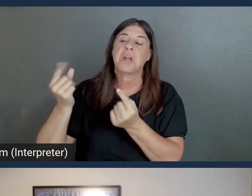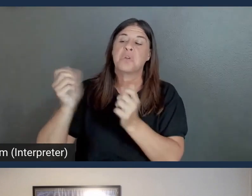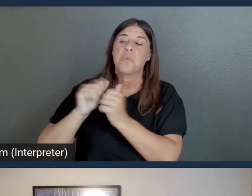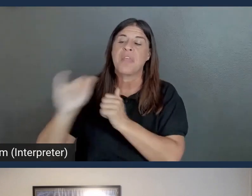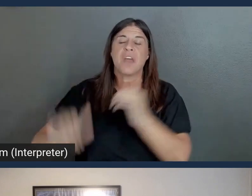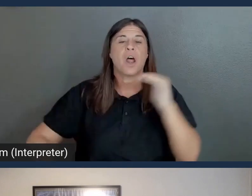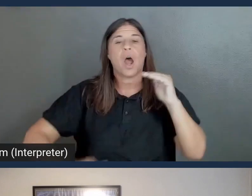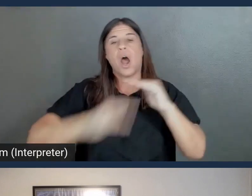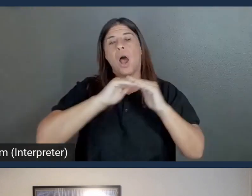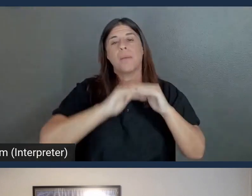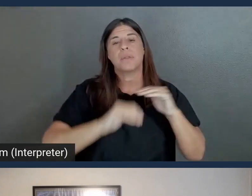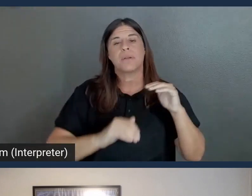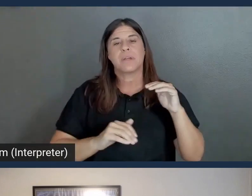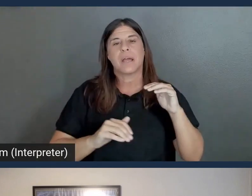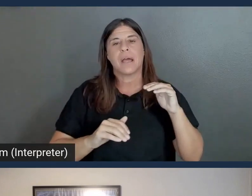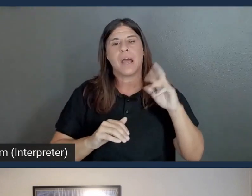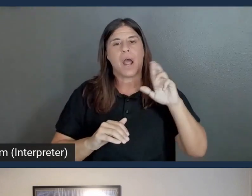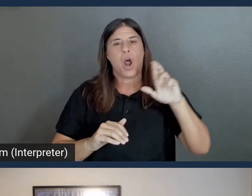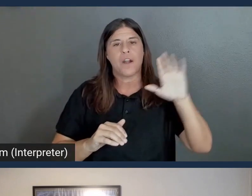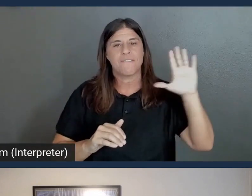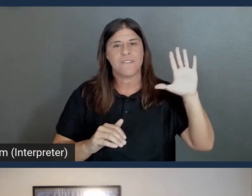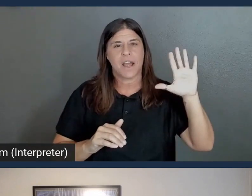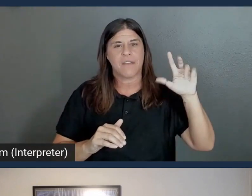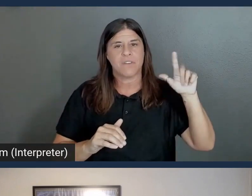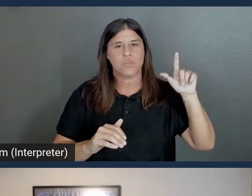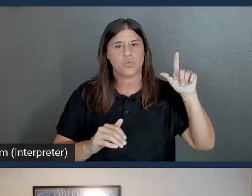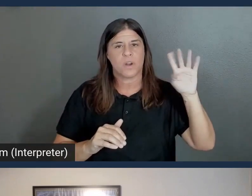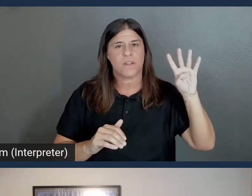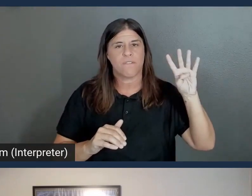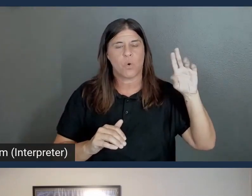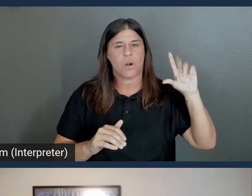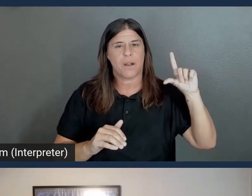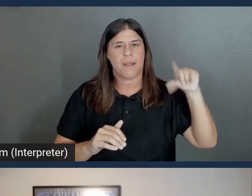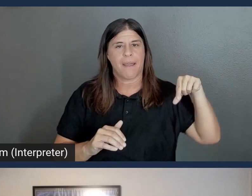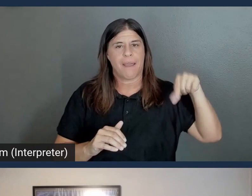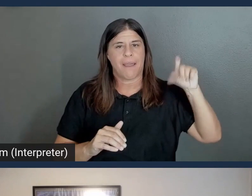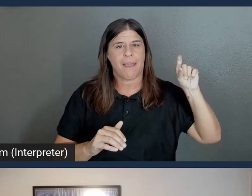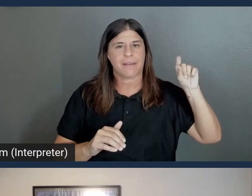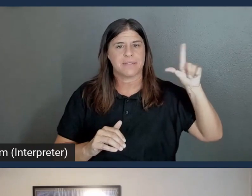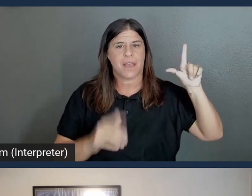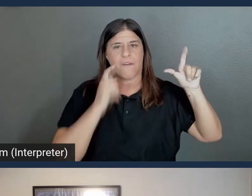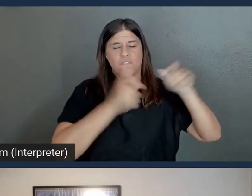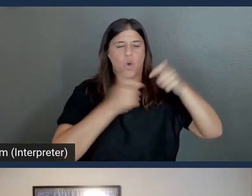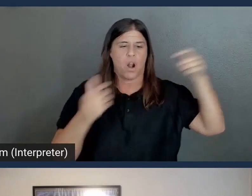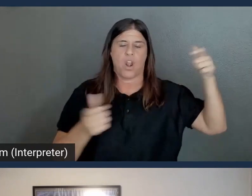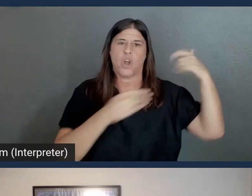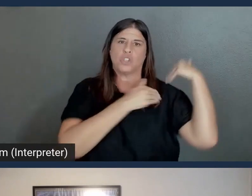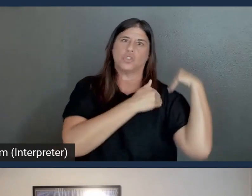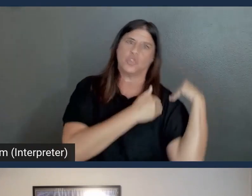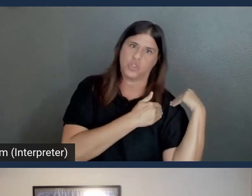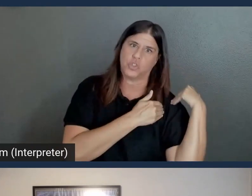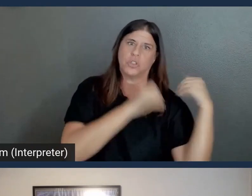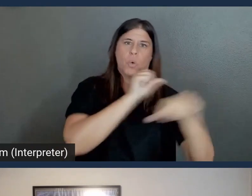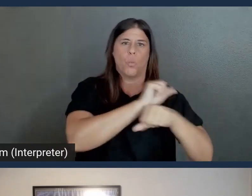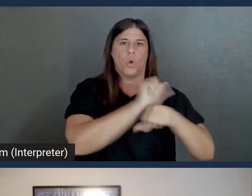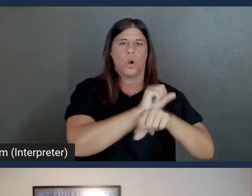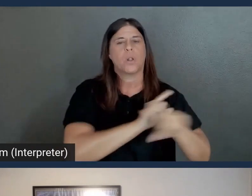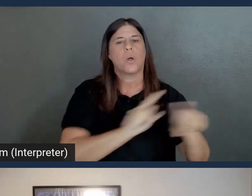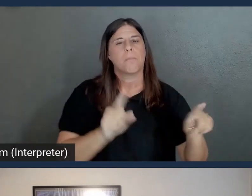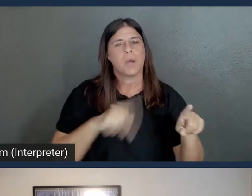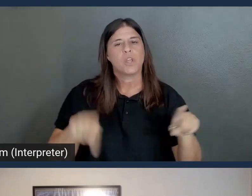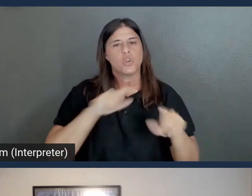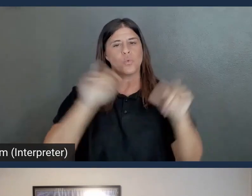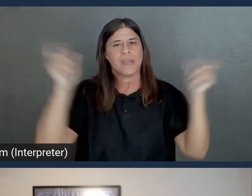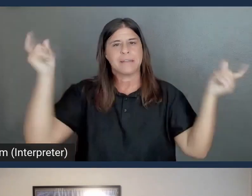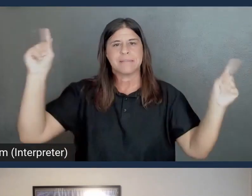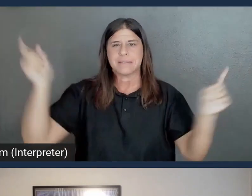an R5 24XL for our largest, highest end workloads. Then you can also actually